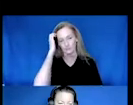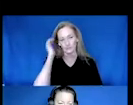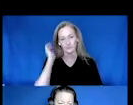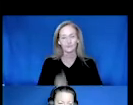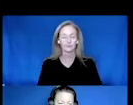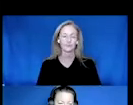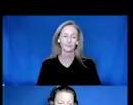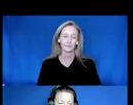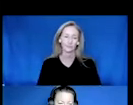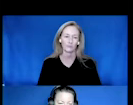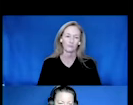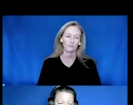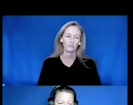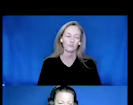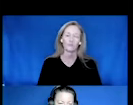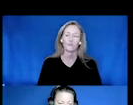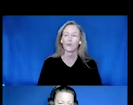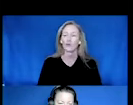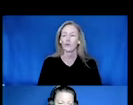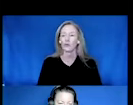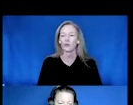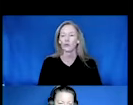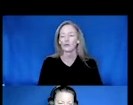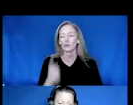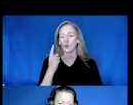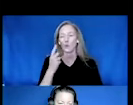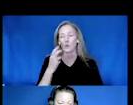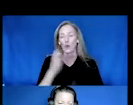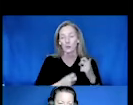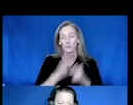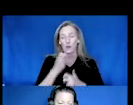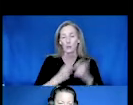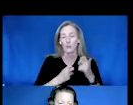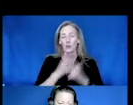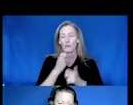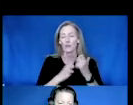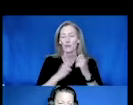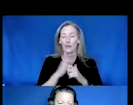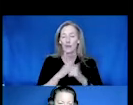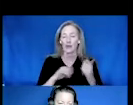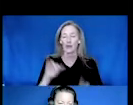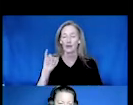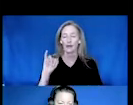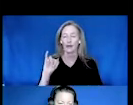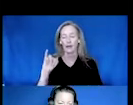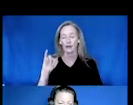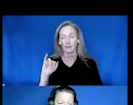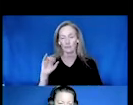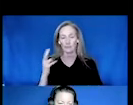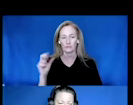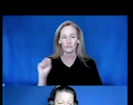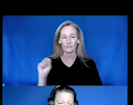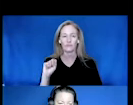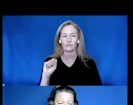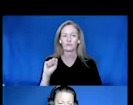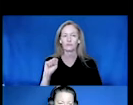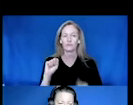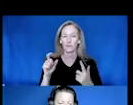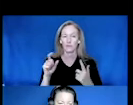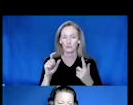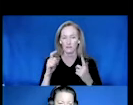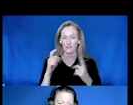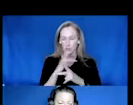So one of the issues that Intertribal Council became aware of is the